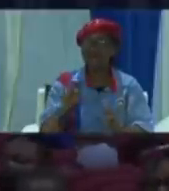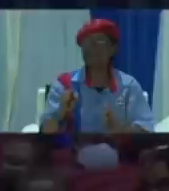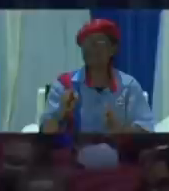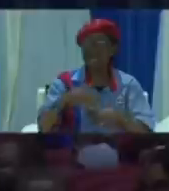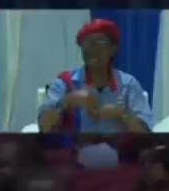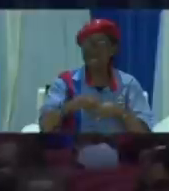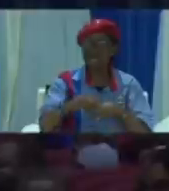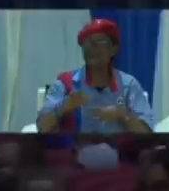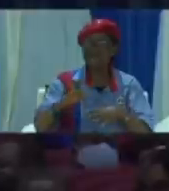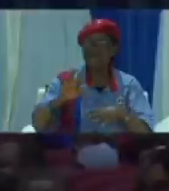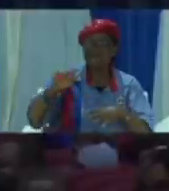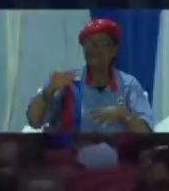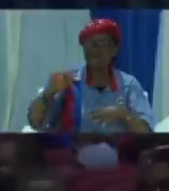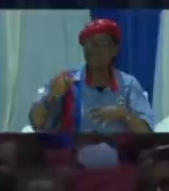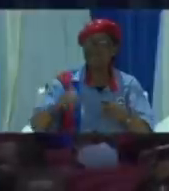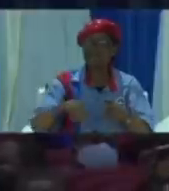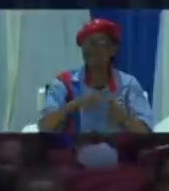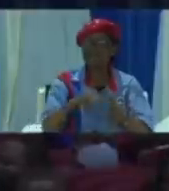15 minutes,